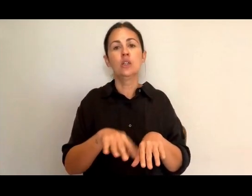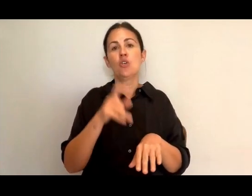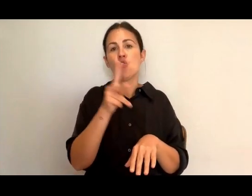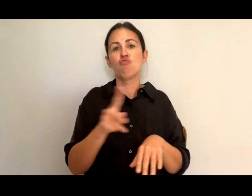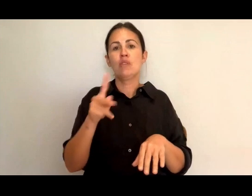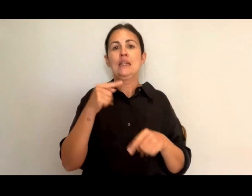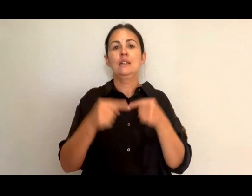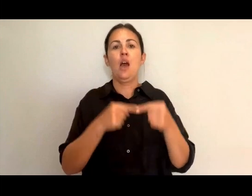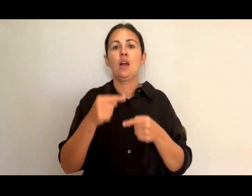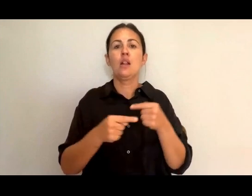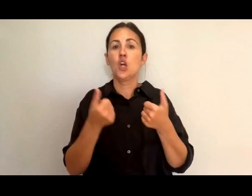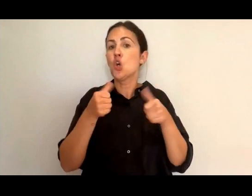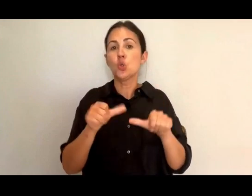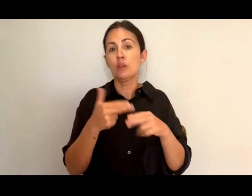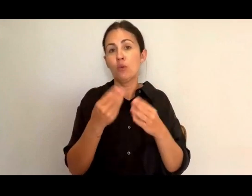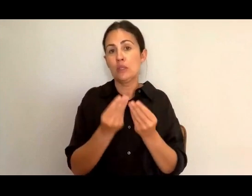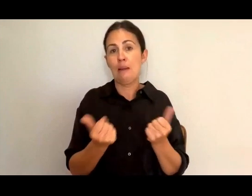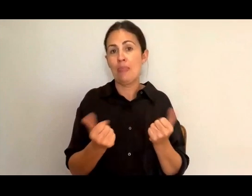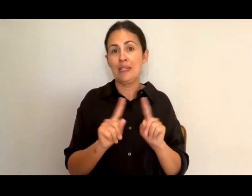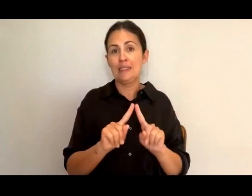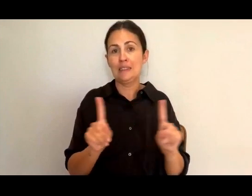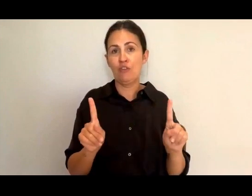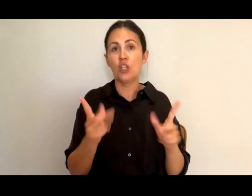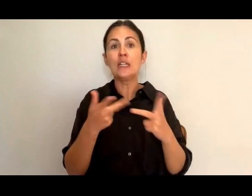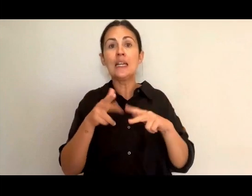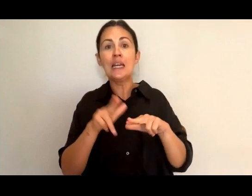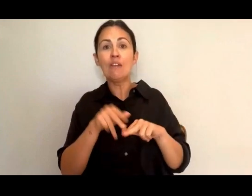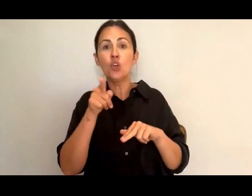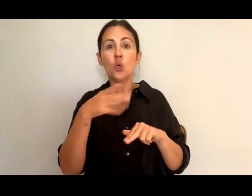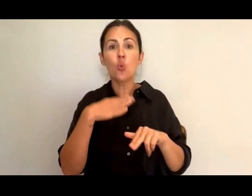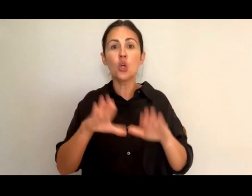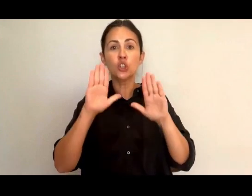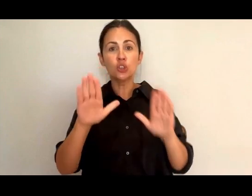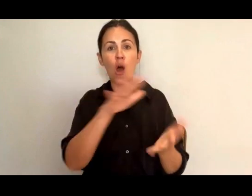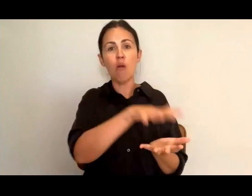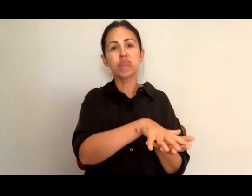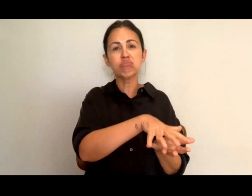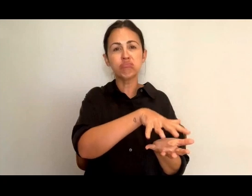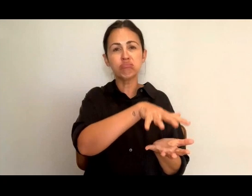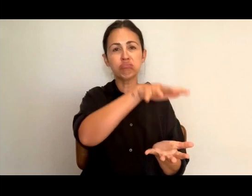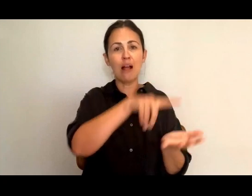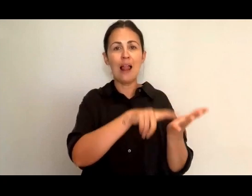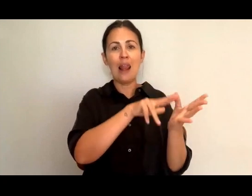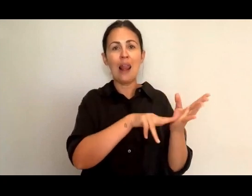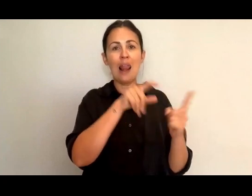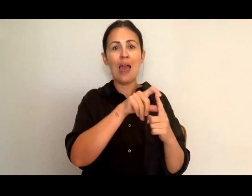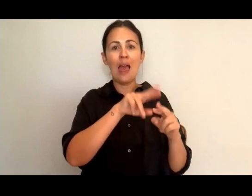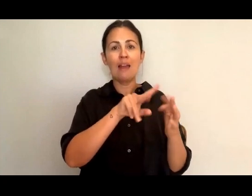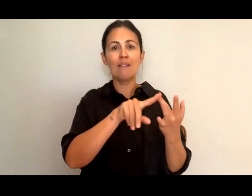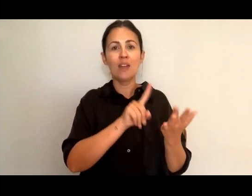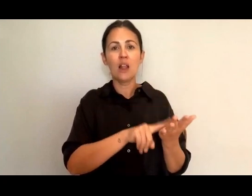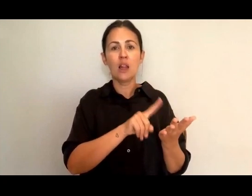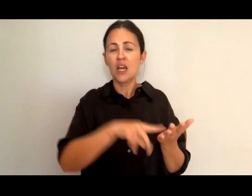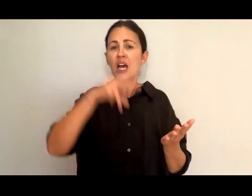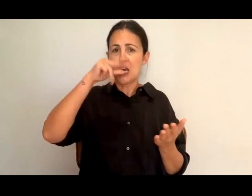every object that ends up in landfill, it's quite overwhelming and quite demoralising and upsetting, particularly for young people. I really like to focus on the good